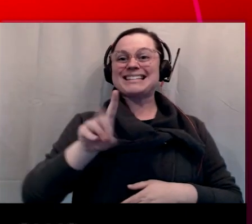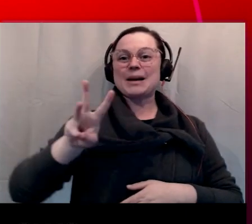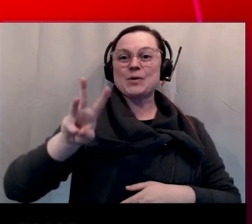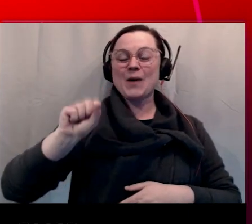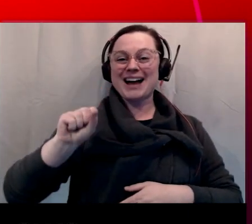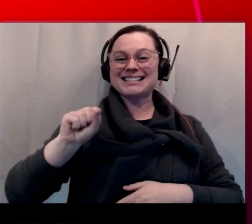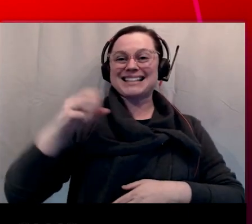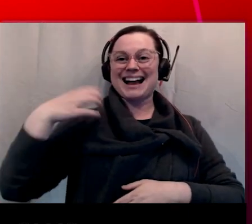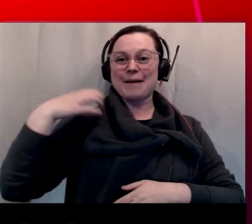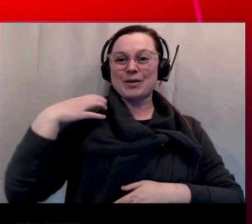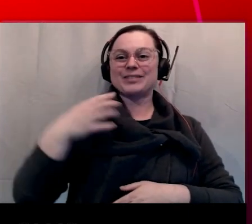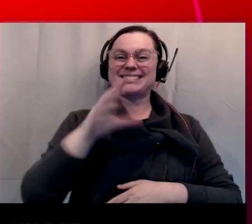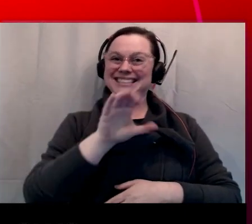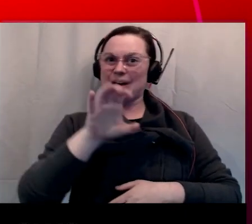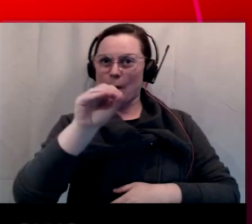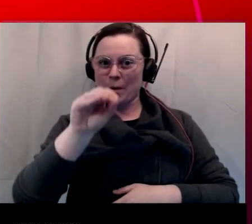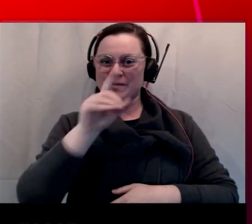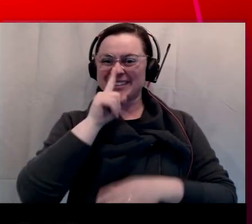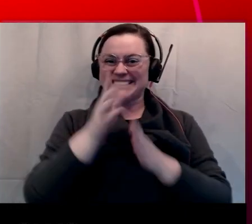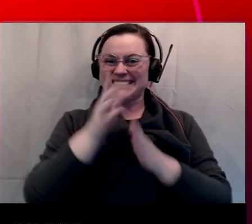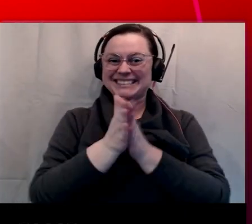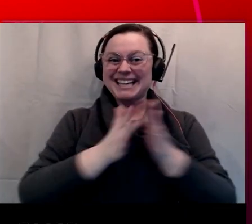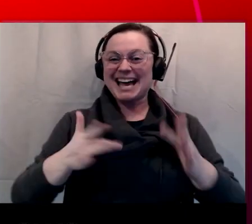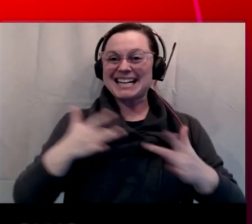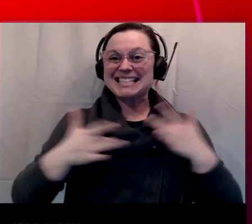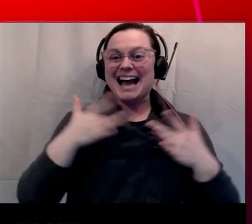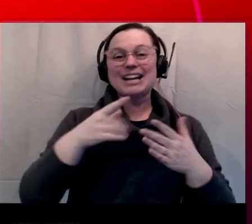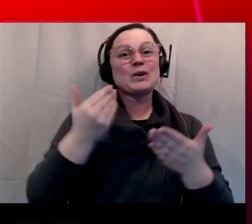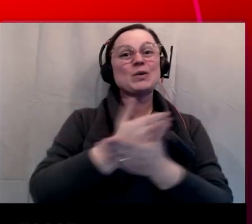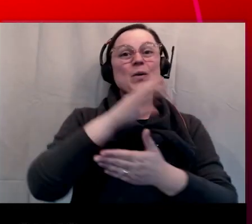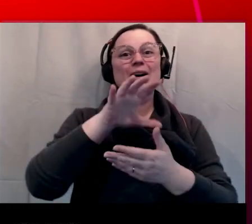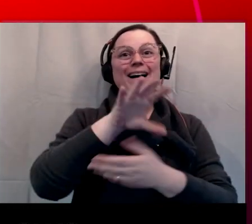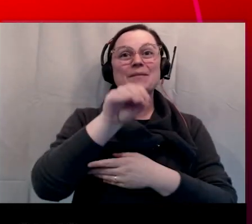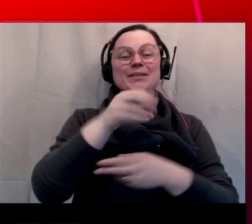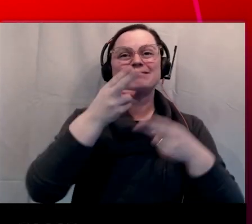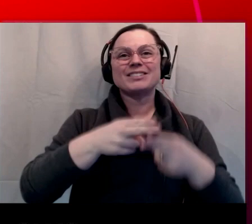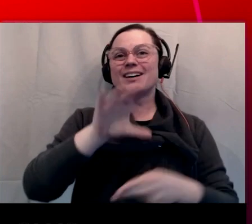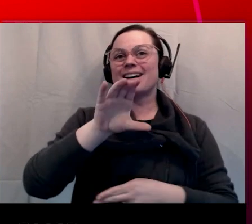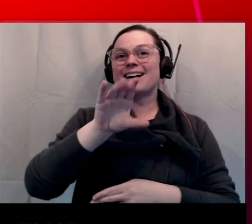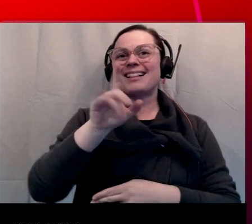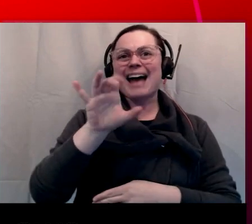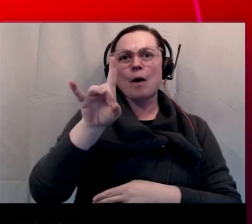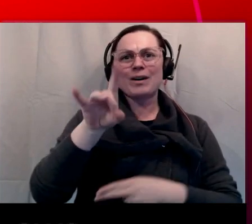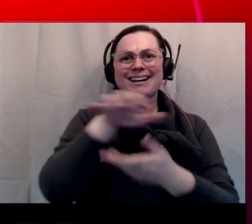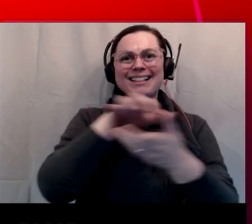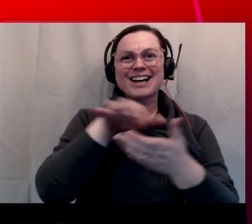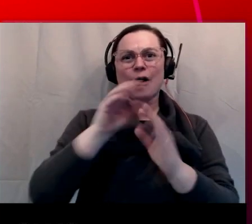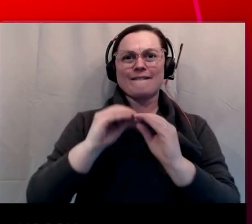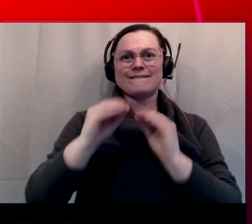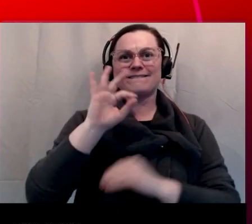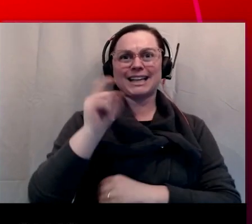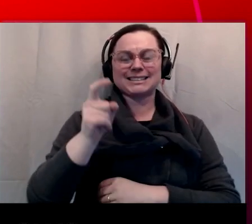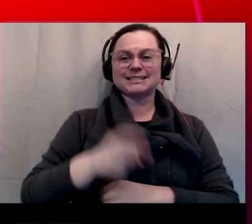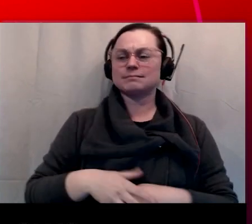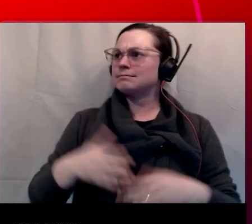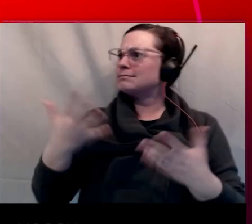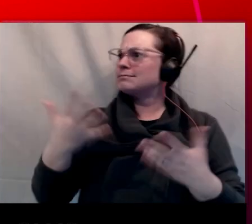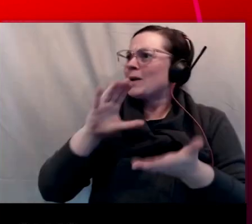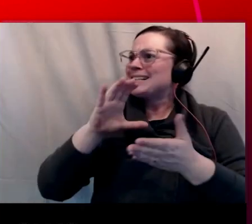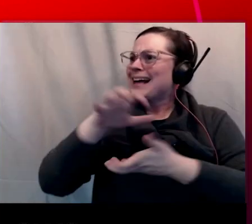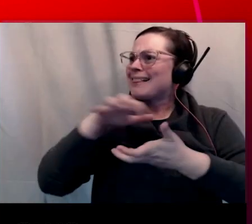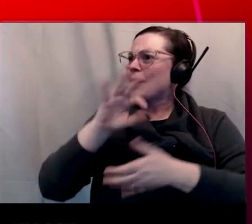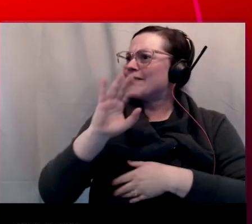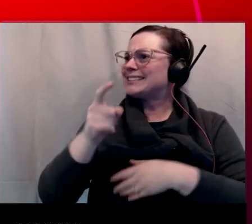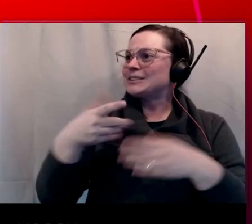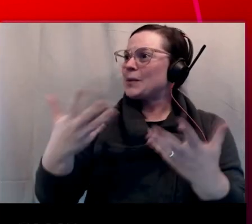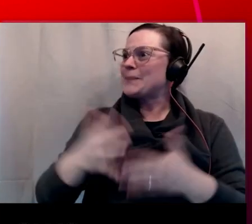CEO of a very exciting new company called CloudFix. So, I guess that begs the question then, what is CloudFix? Okay,